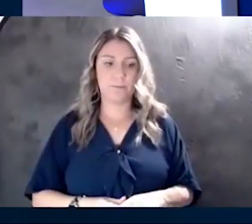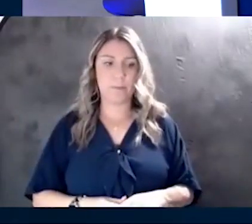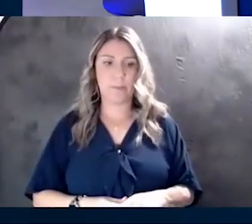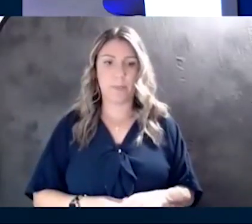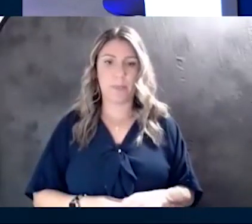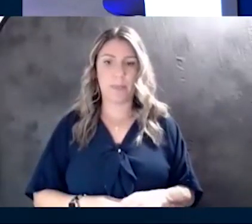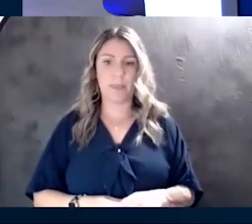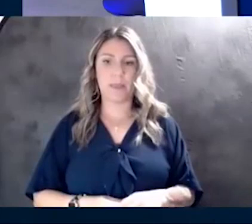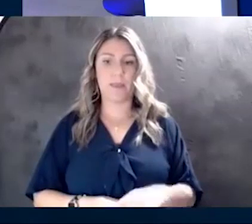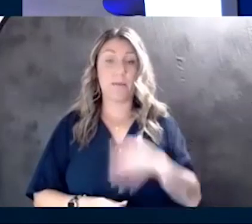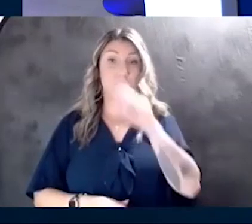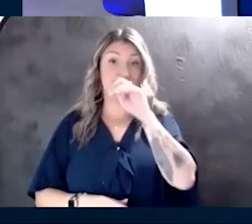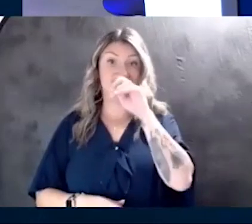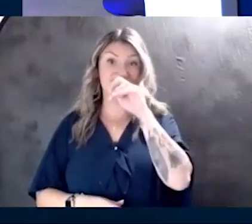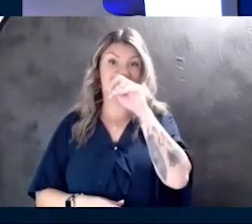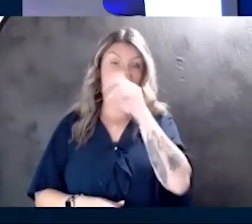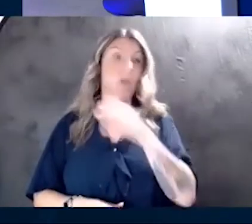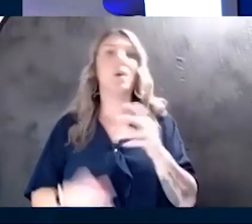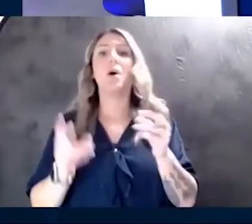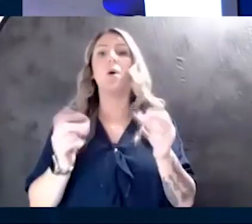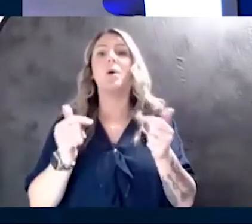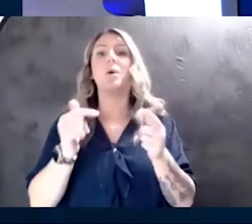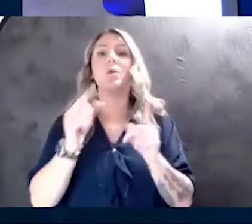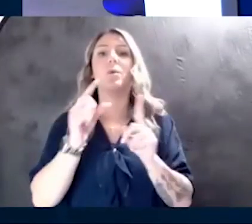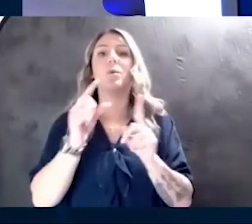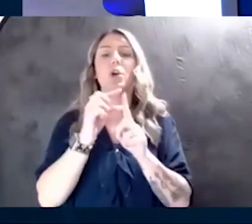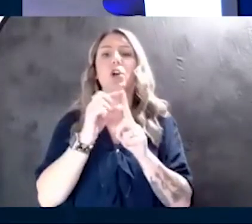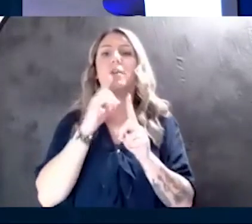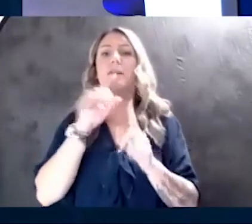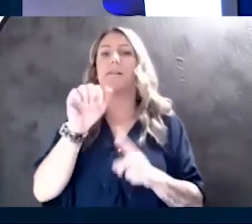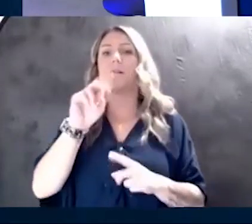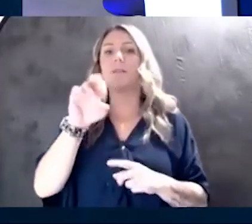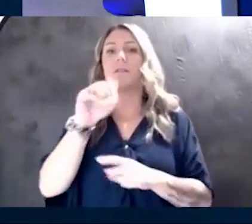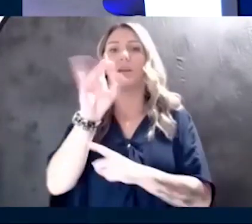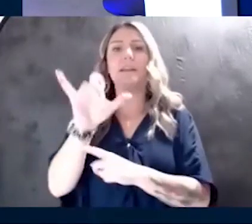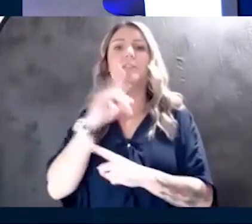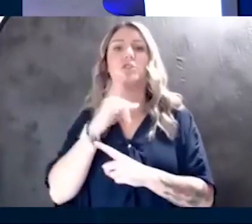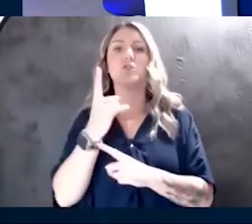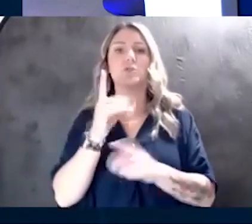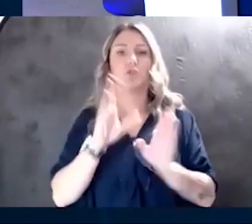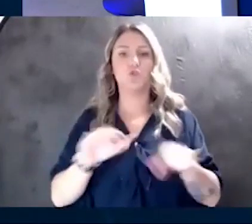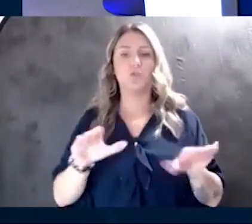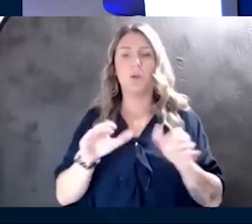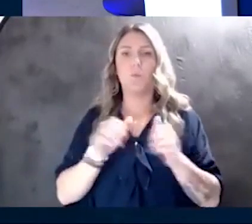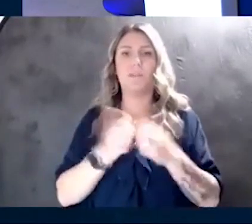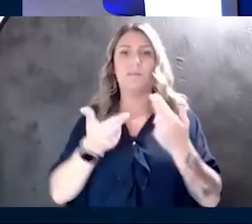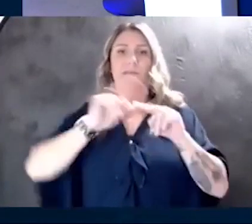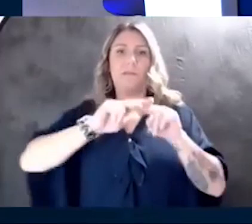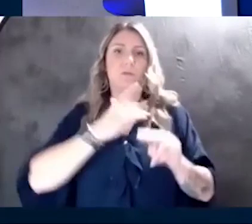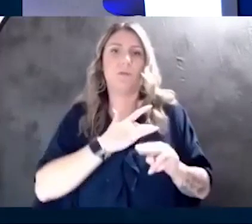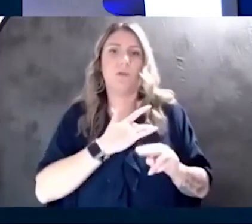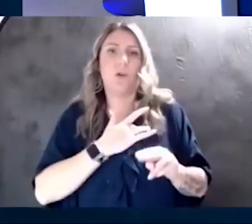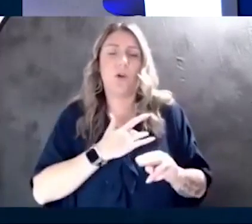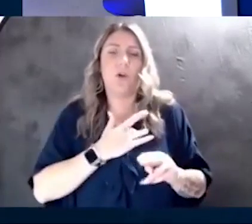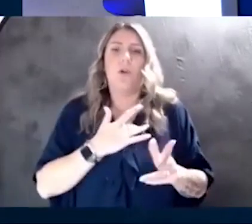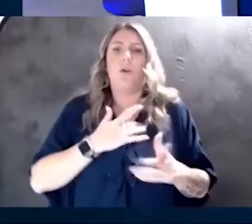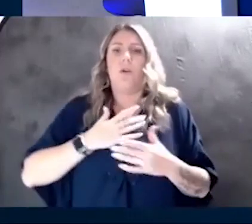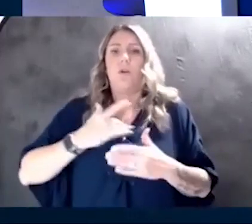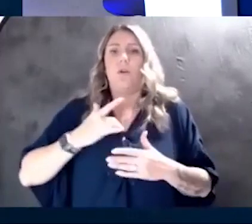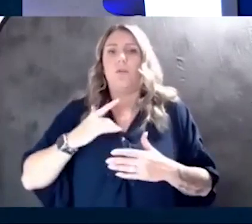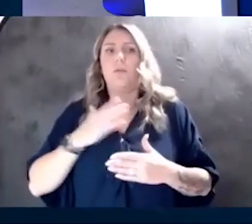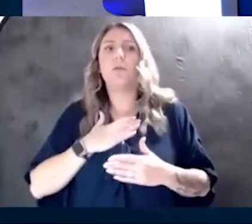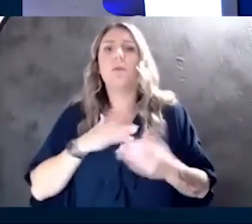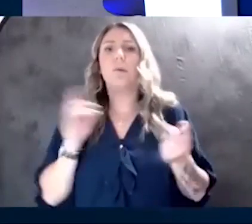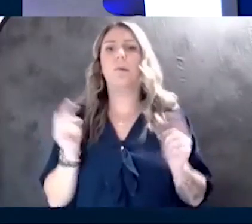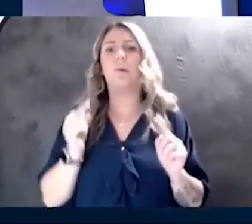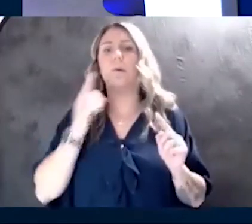quick word for Ashley, who says, what about a child with increased heart rate, chest pain, shortness of breath, and dizziness